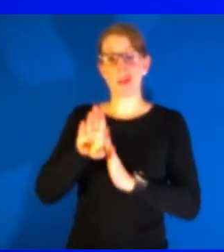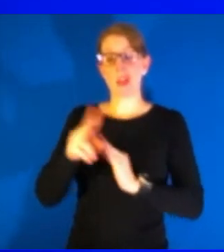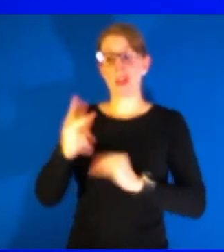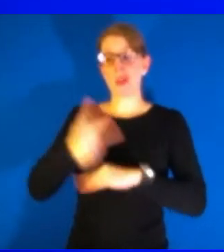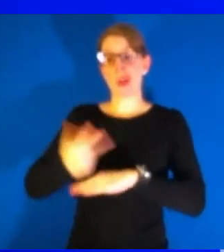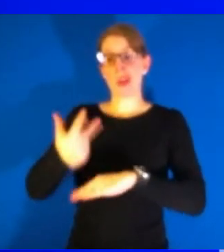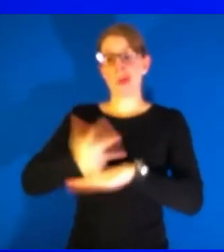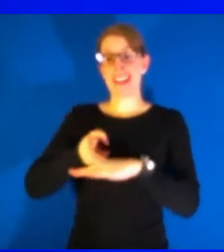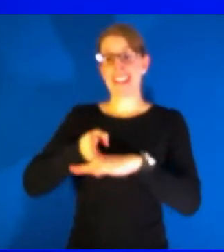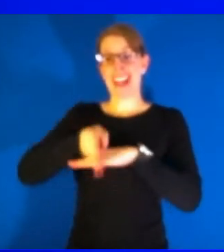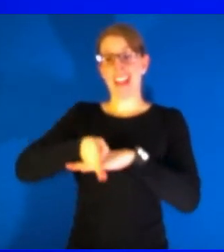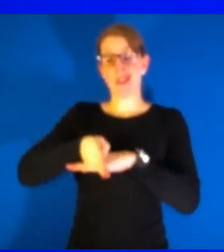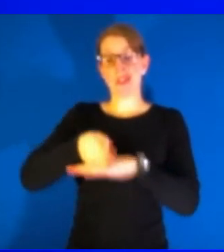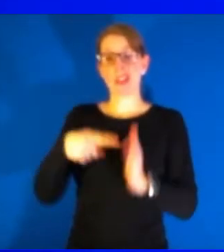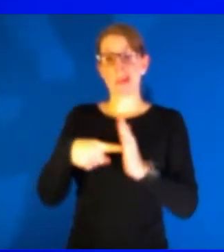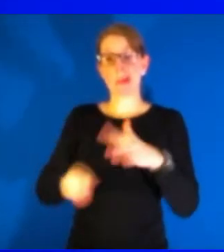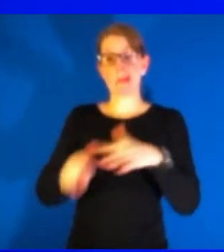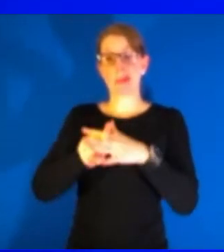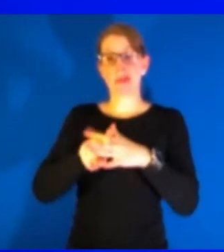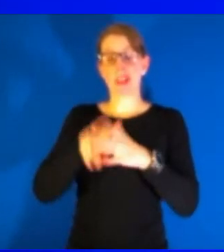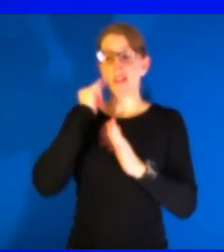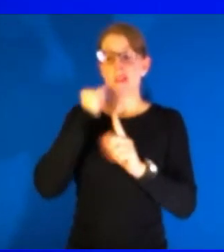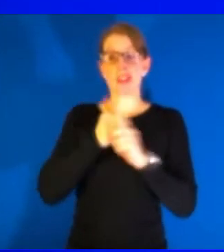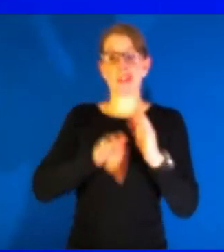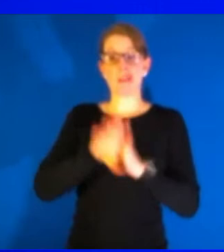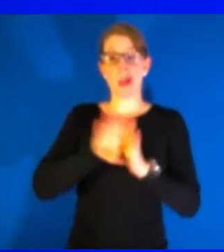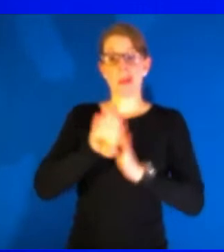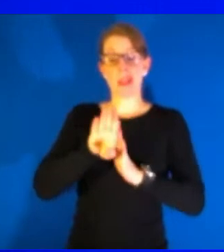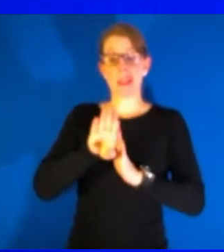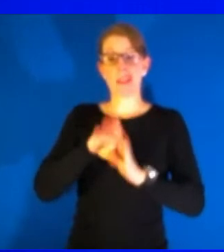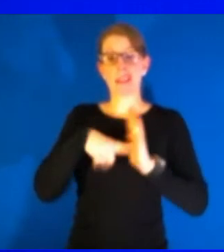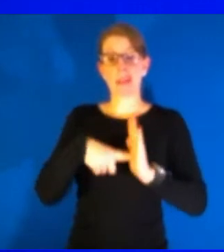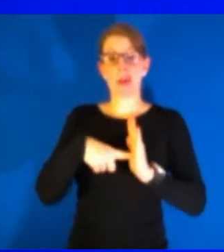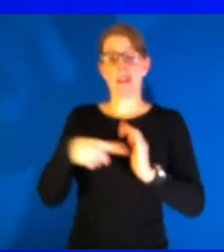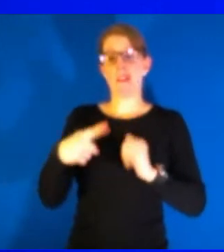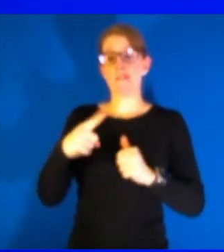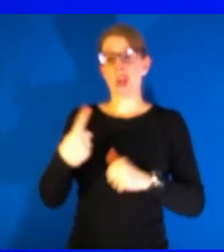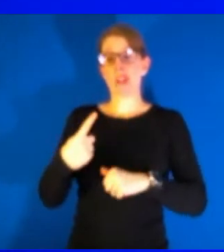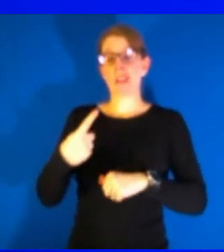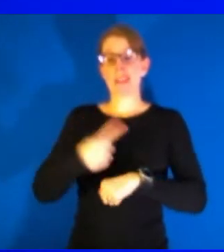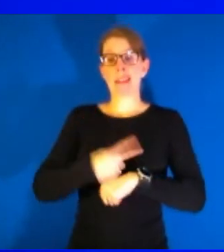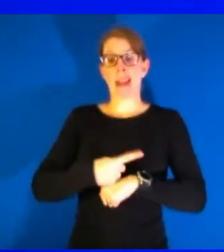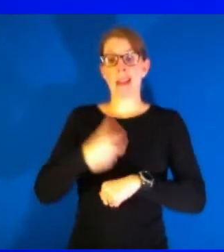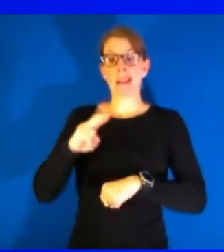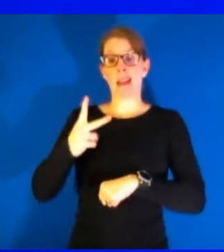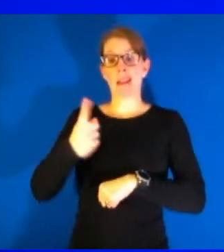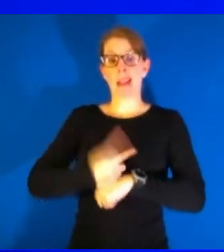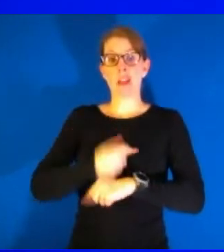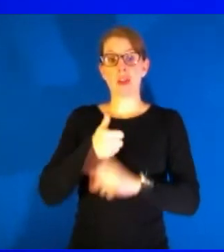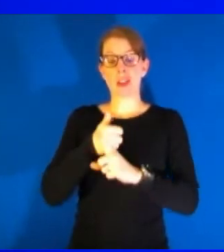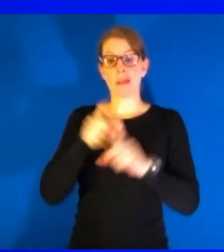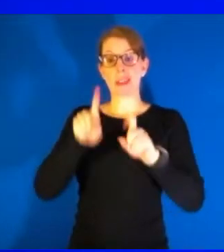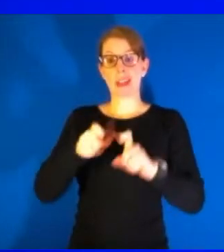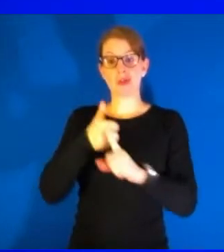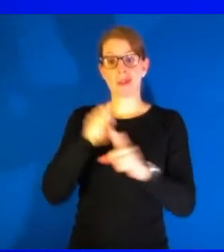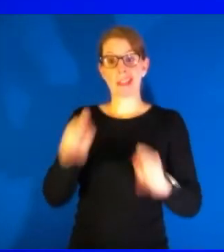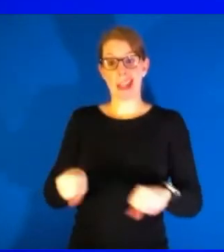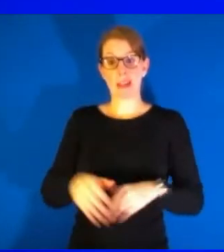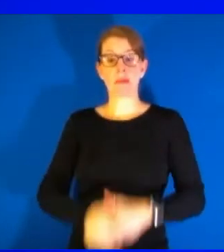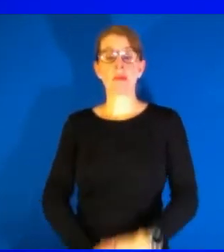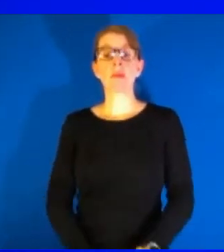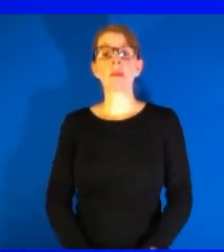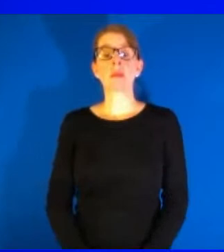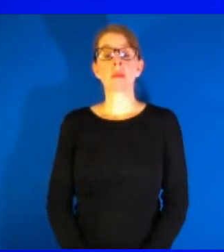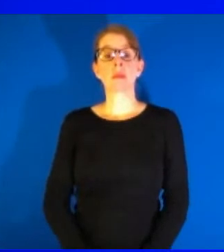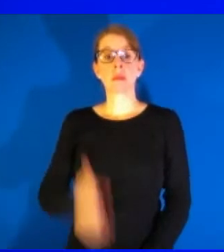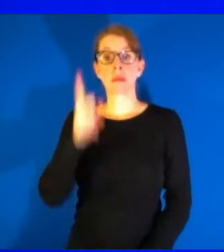after. So really, if you are developing symptoms on that first day or second day, you can test yourself. I think it's important to know